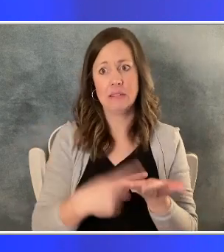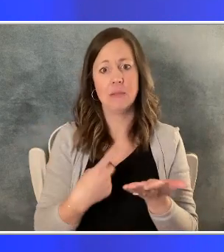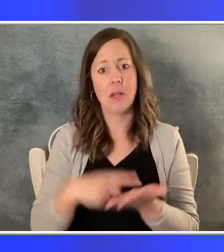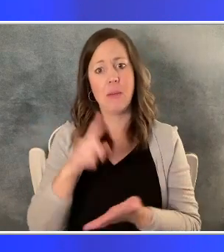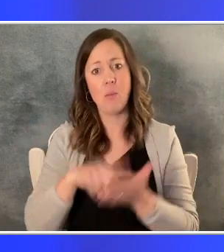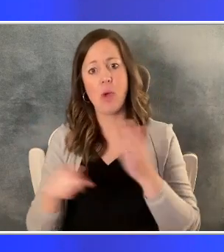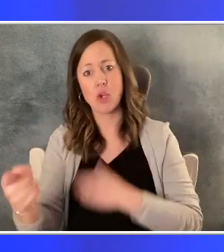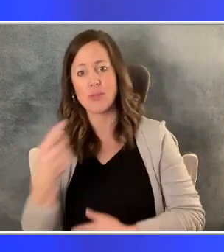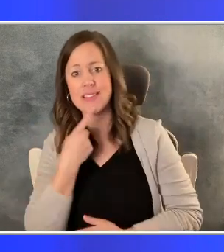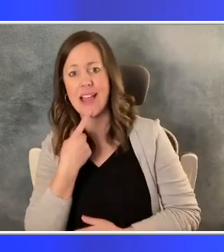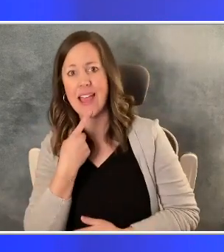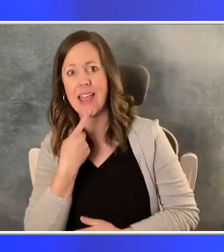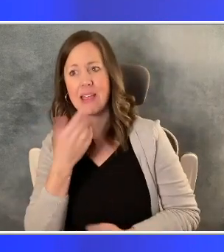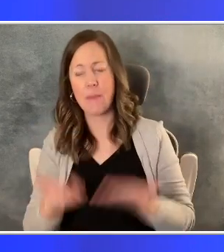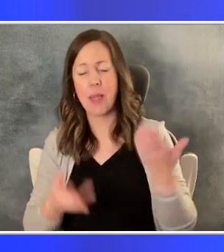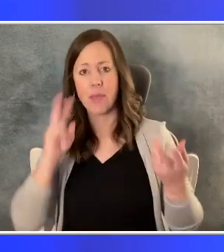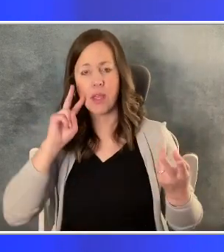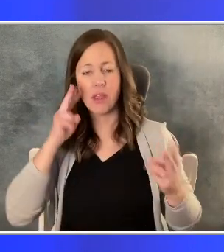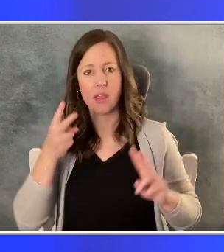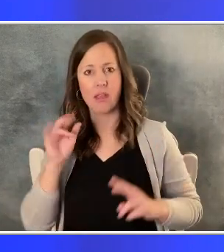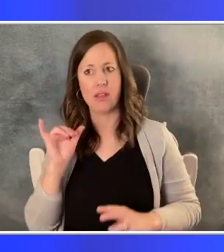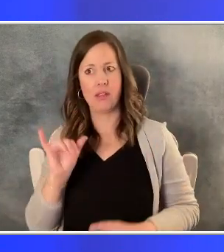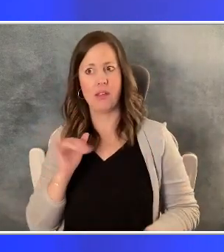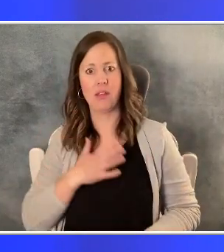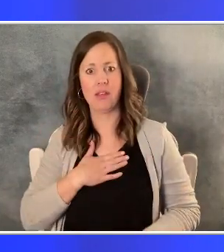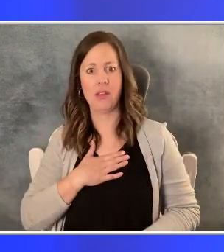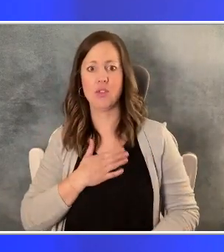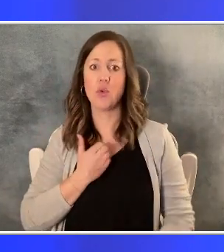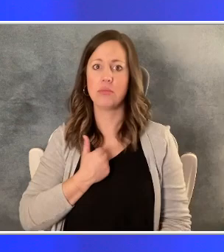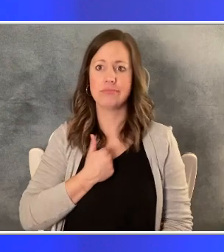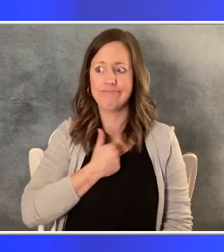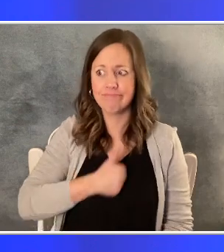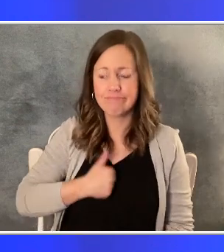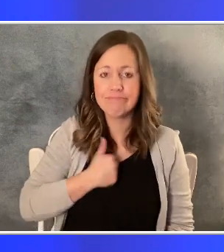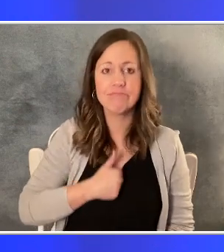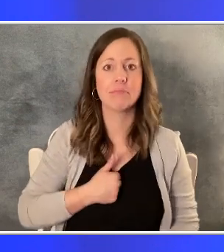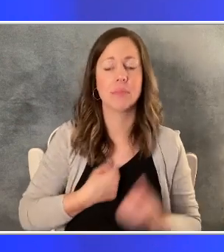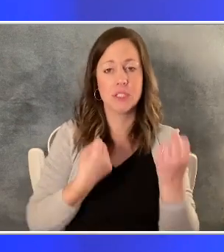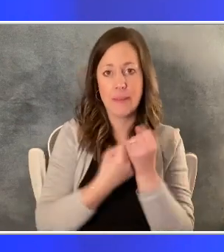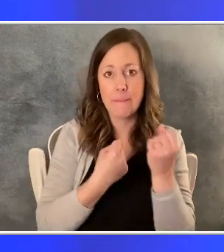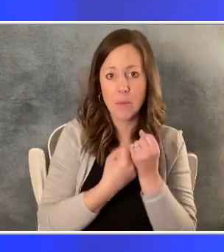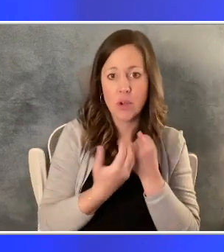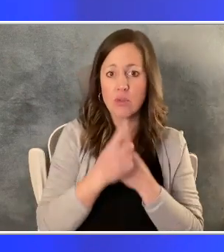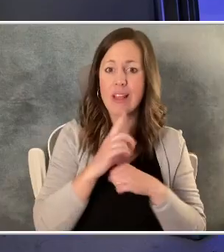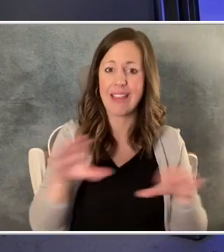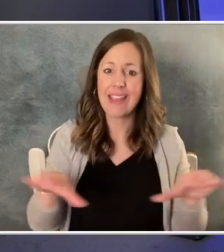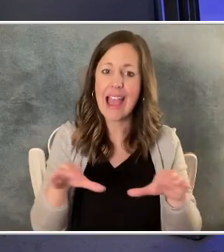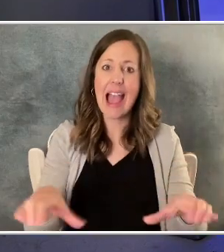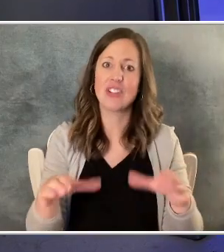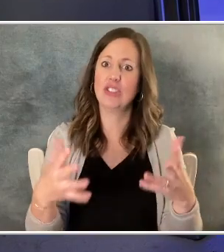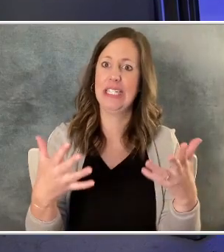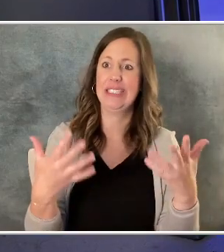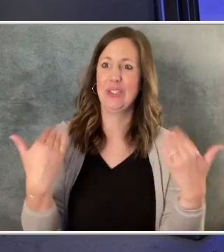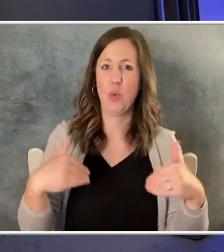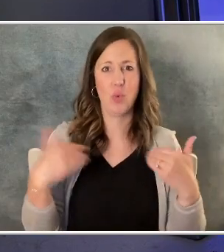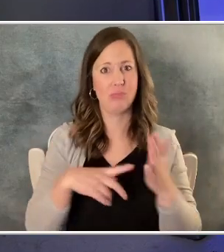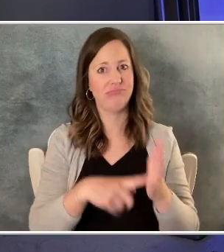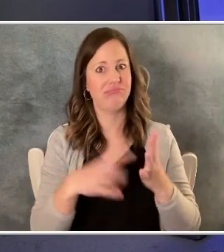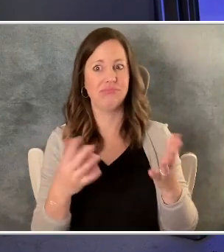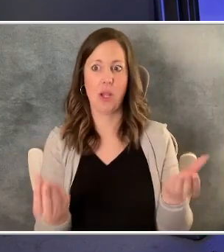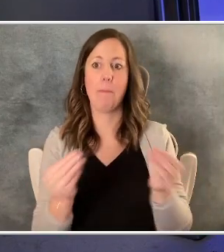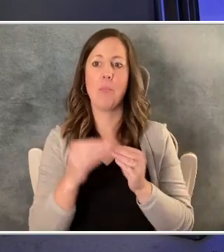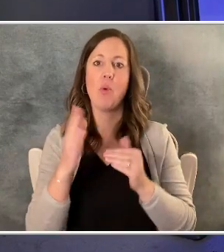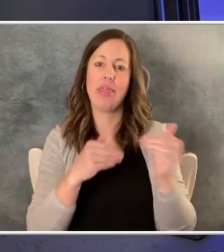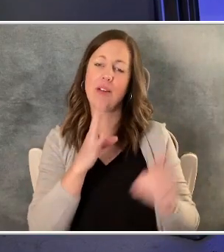it the right way. So just apologize, be there for them. Actions speak a lot louder than words. Love that, for sure. Who's been the